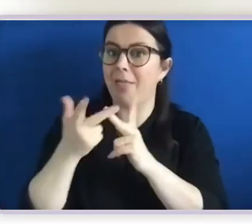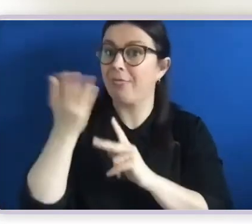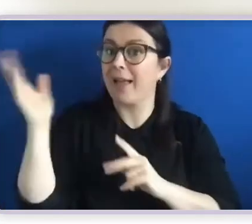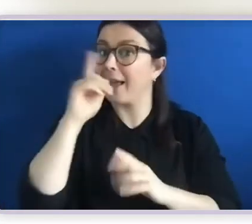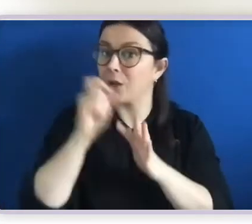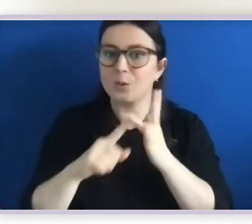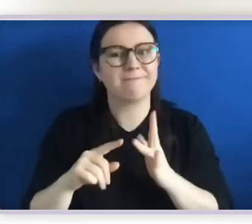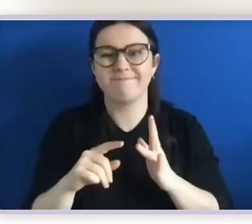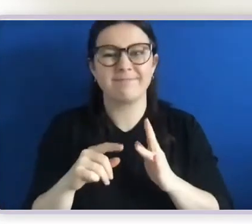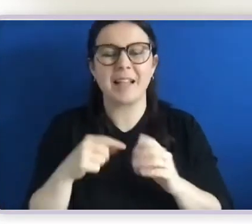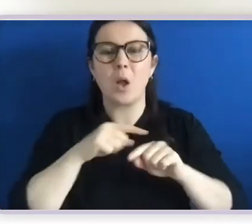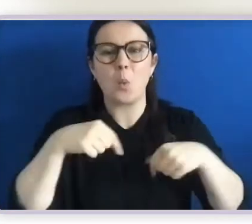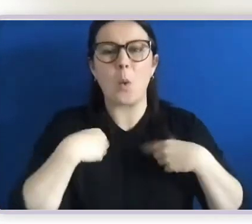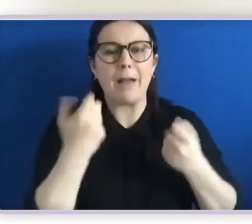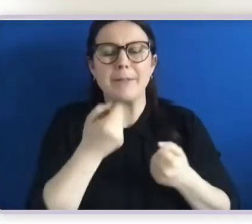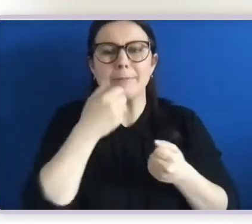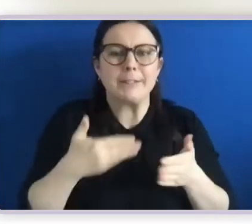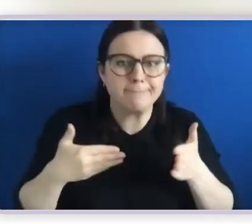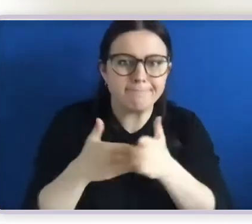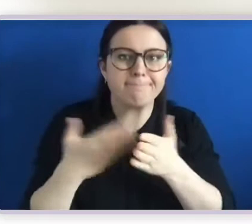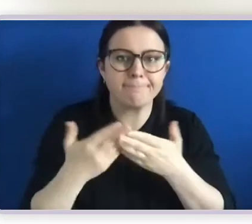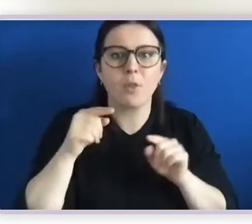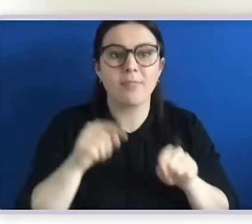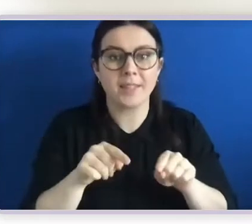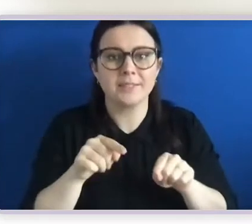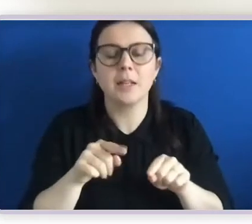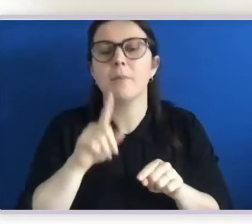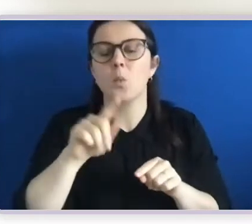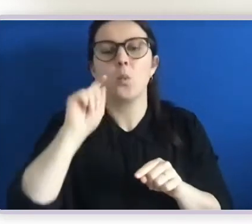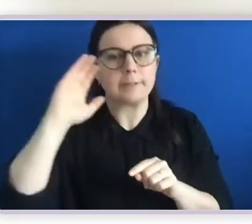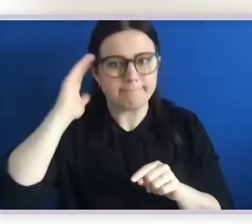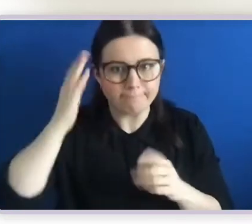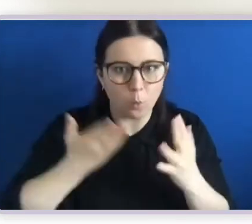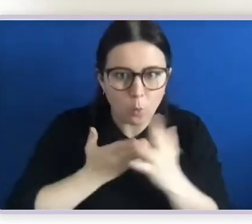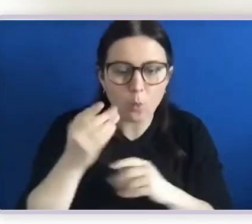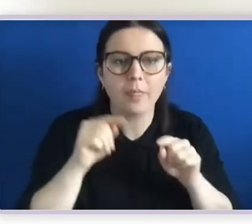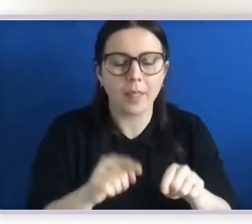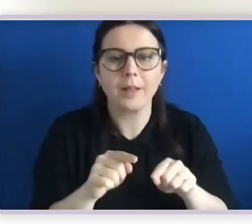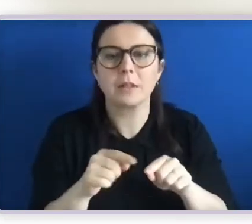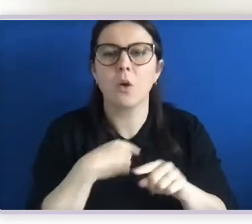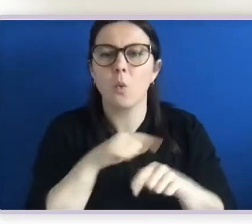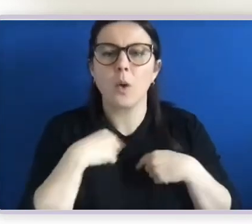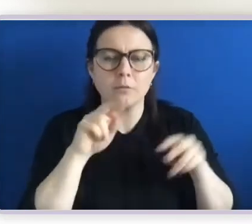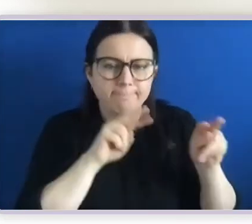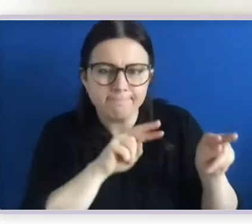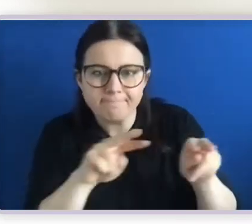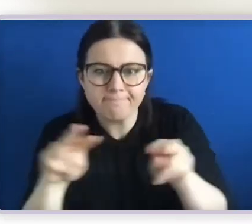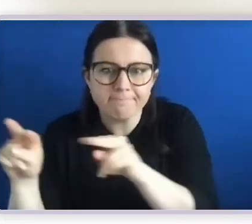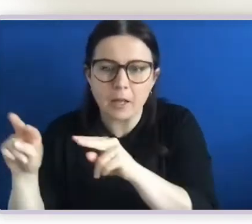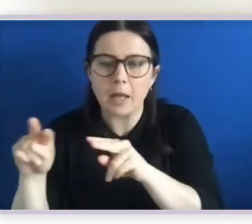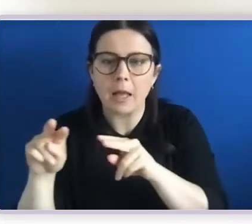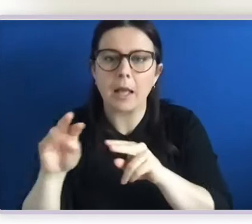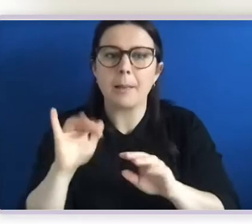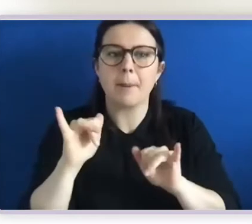bit of a limitation of our legislation, but we'll work within that and we'll be looking for opportunities to